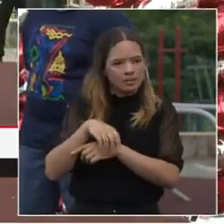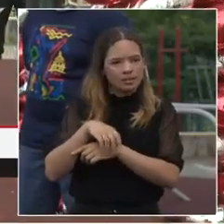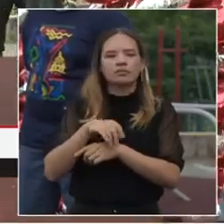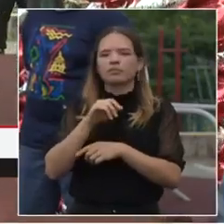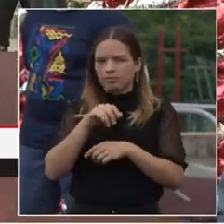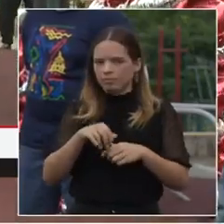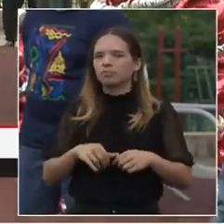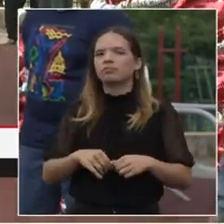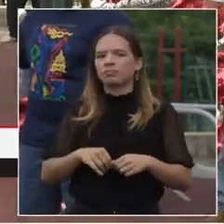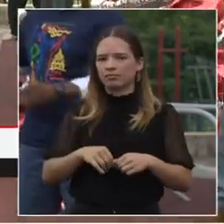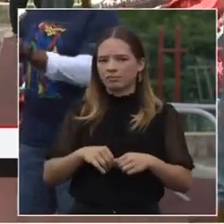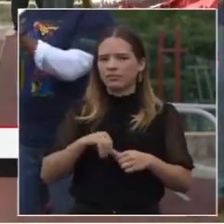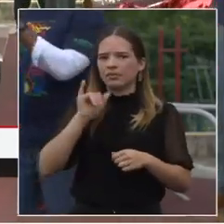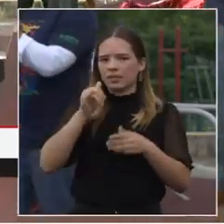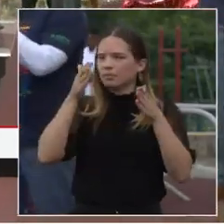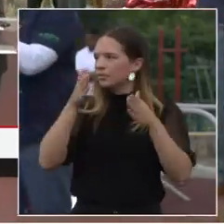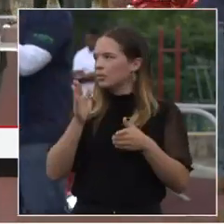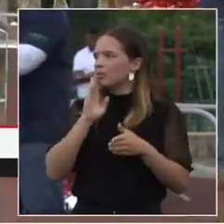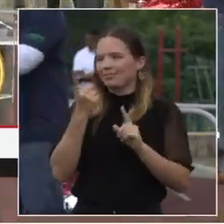guests.